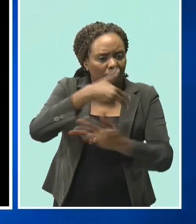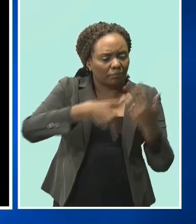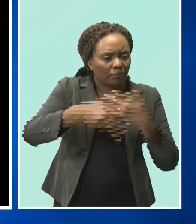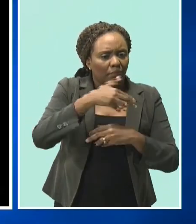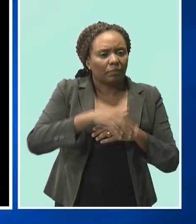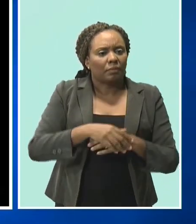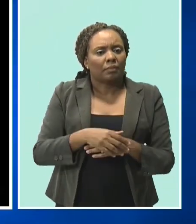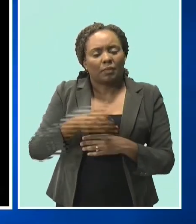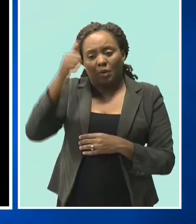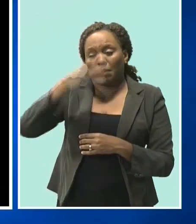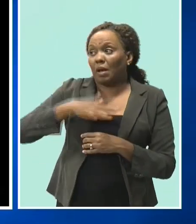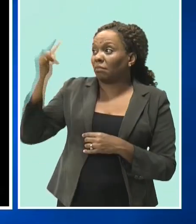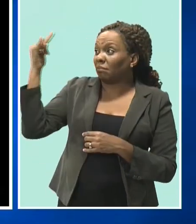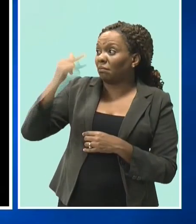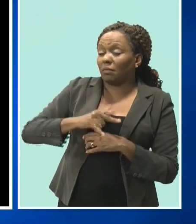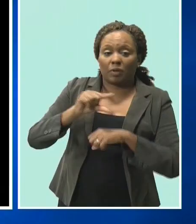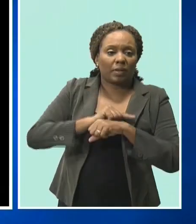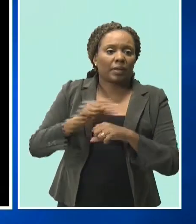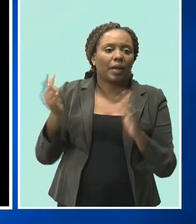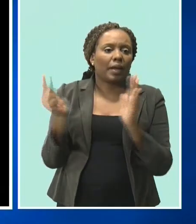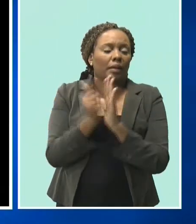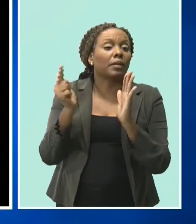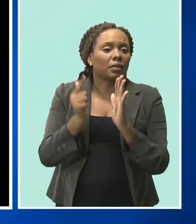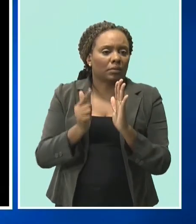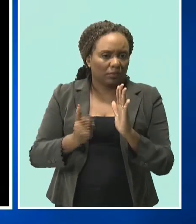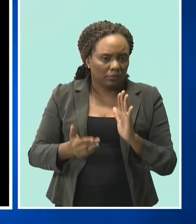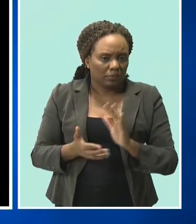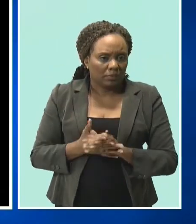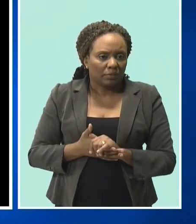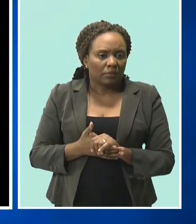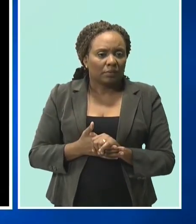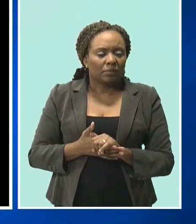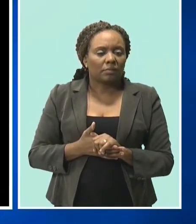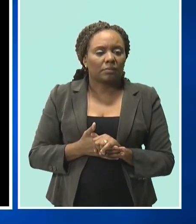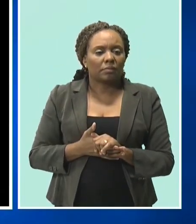who has entered Grenada illegally. This is a man